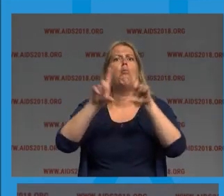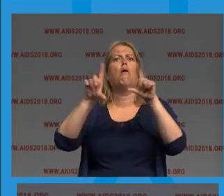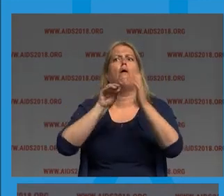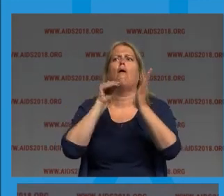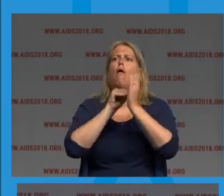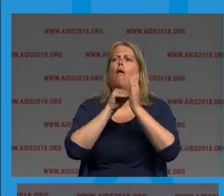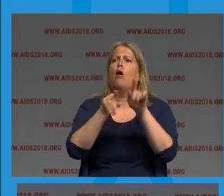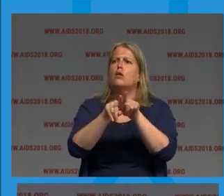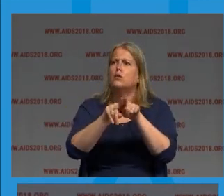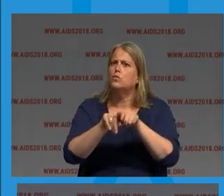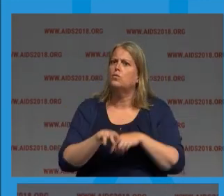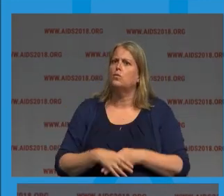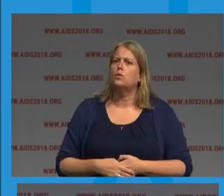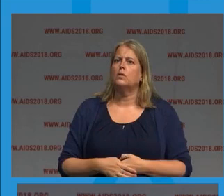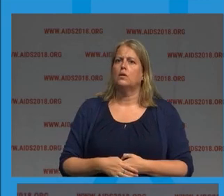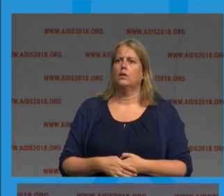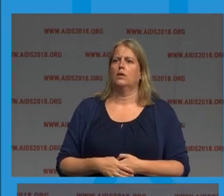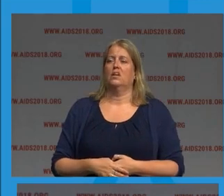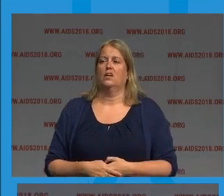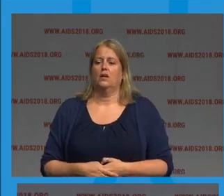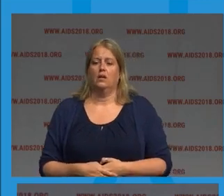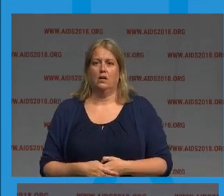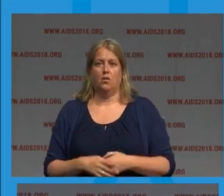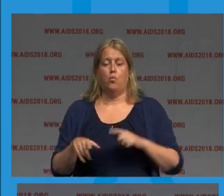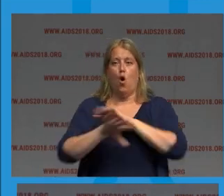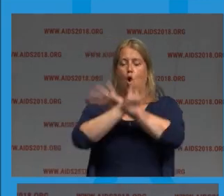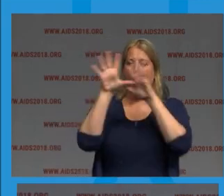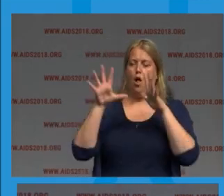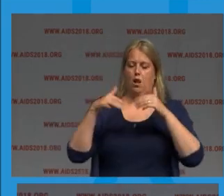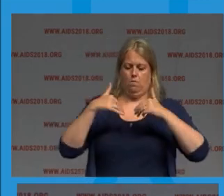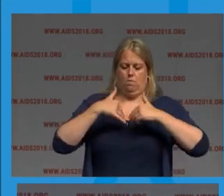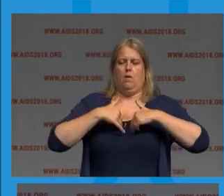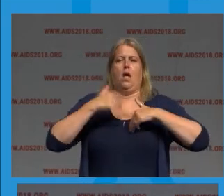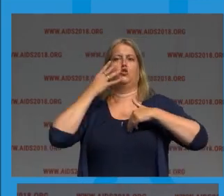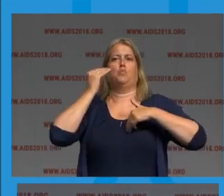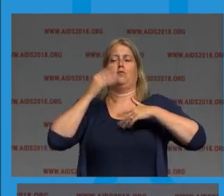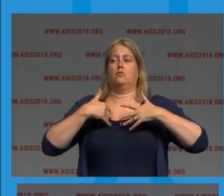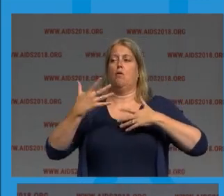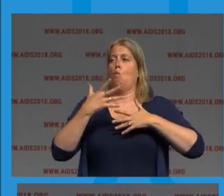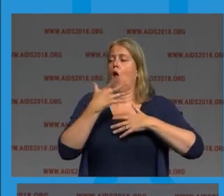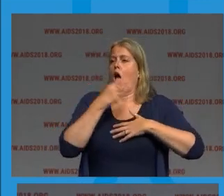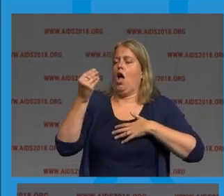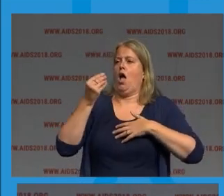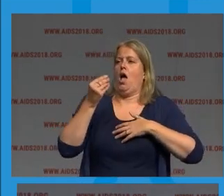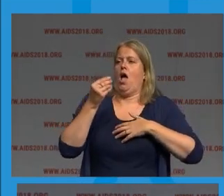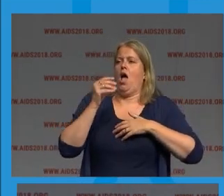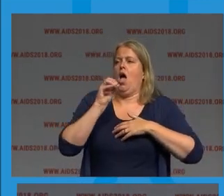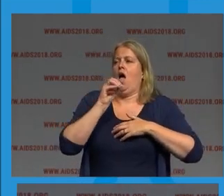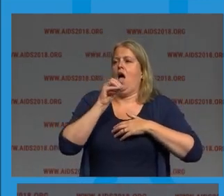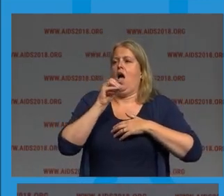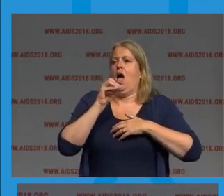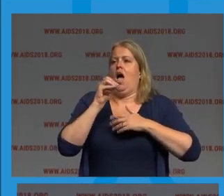that further expands what you've experienced to hundreds and even thousands of people,